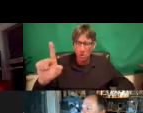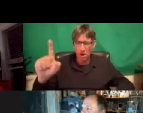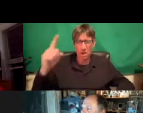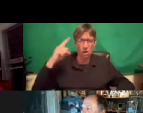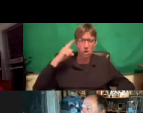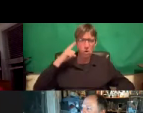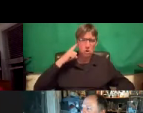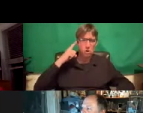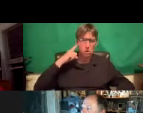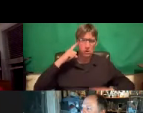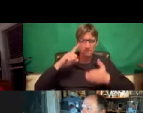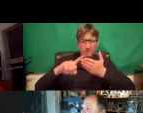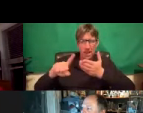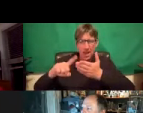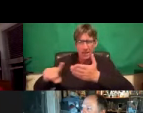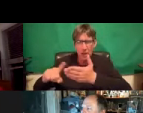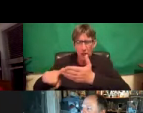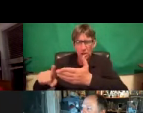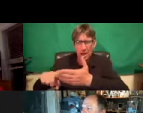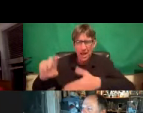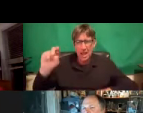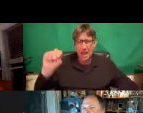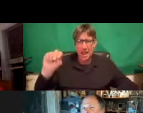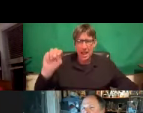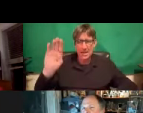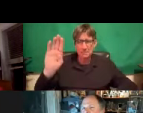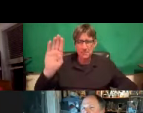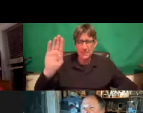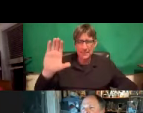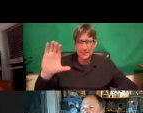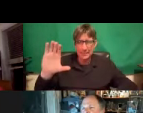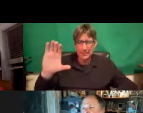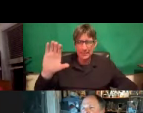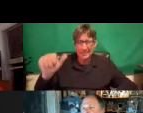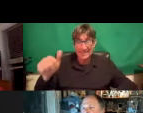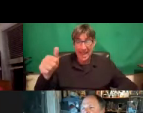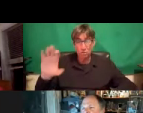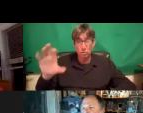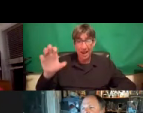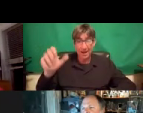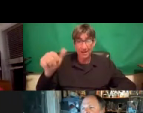by NBC 10 Boston, and was later shared with the MBTA Advisory Board,